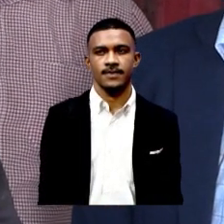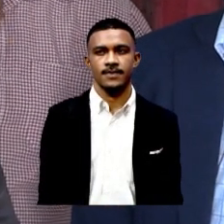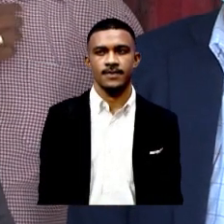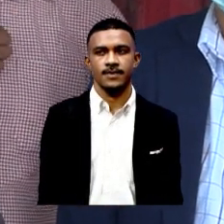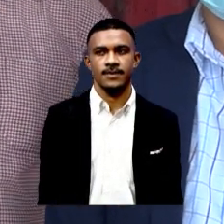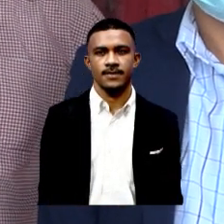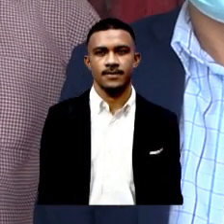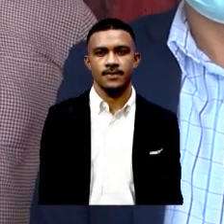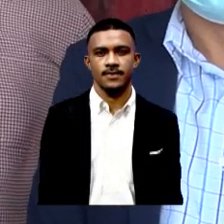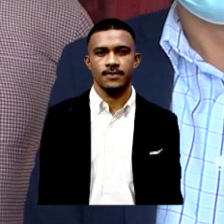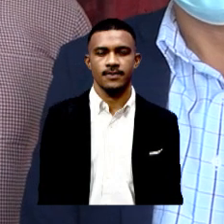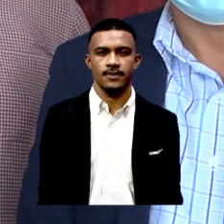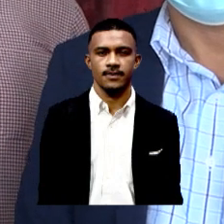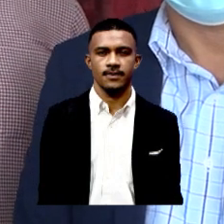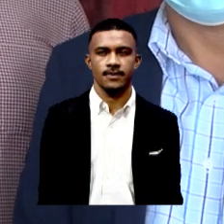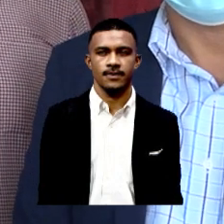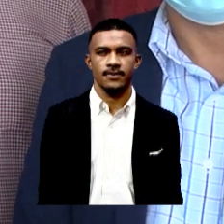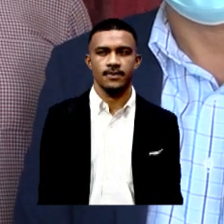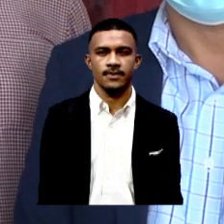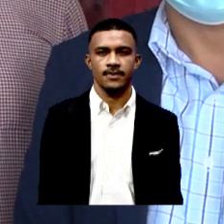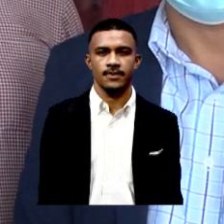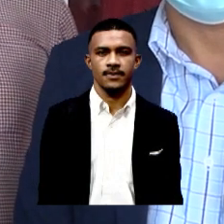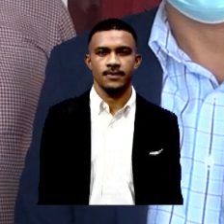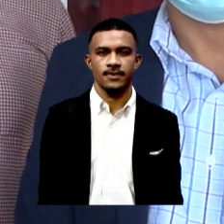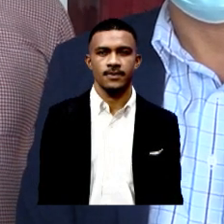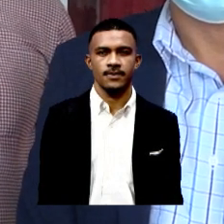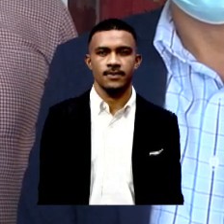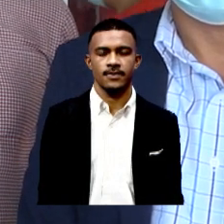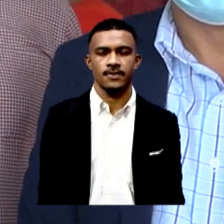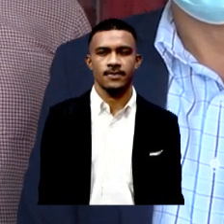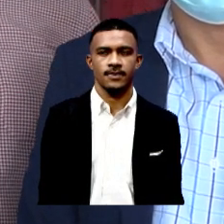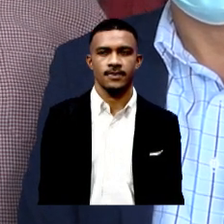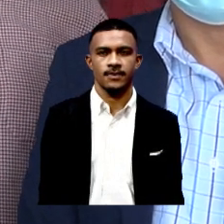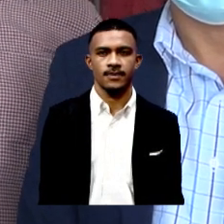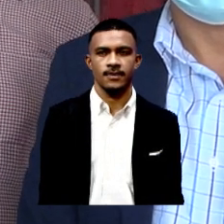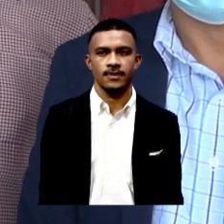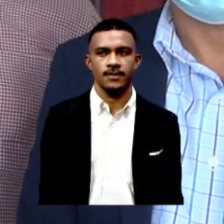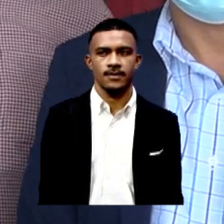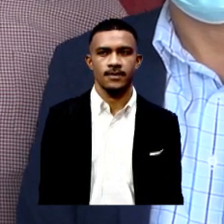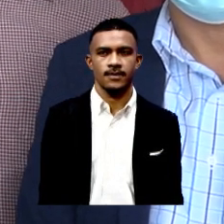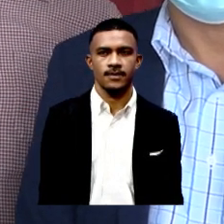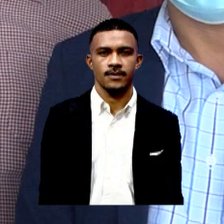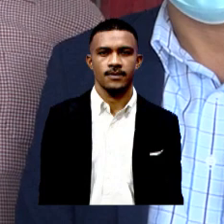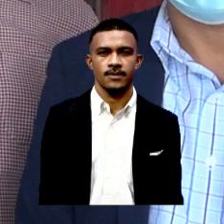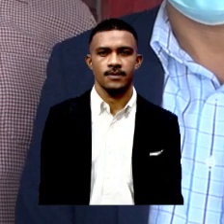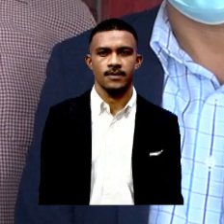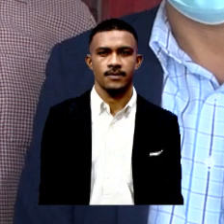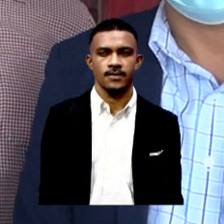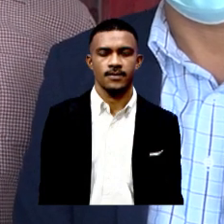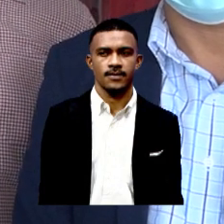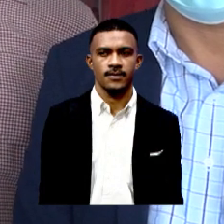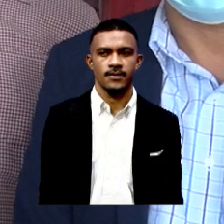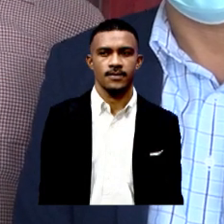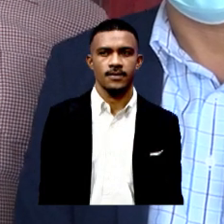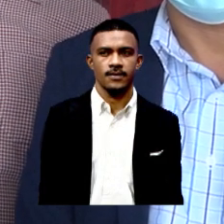equipped laboratory for testing the drug resistance in patients for tuberculosis. It's a very high-end specialized